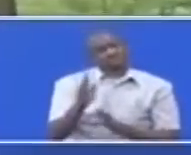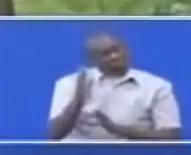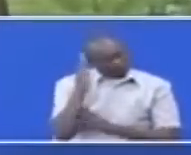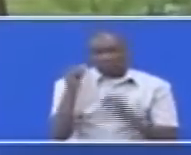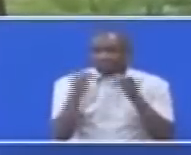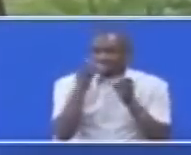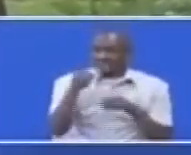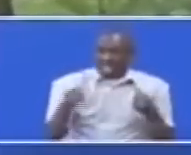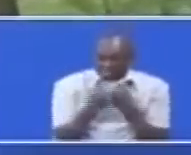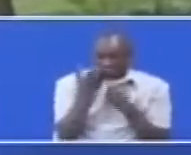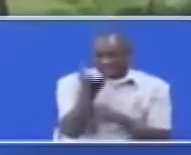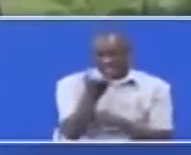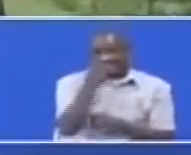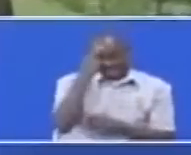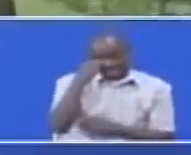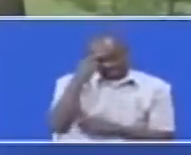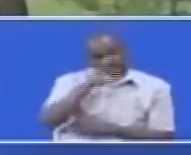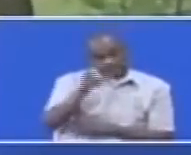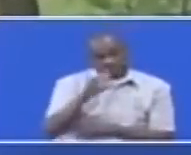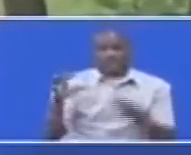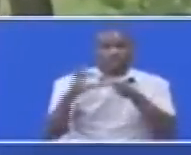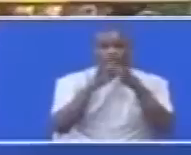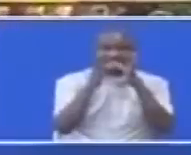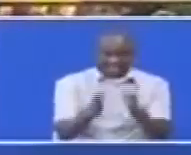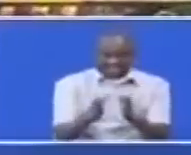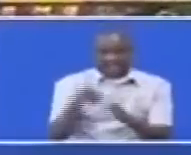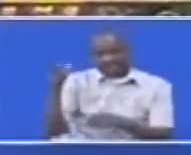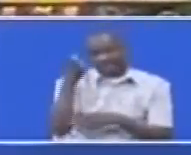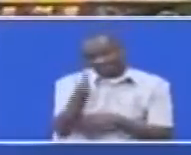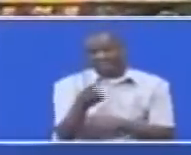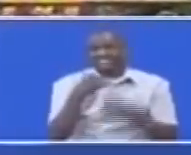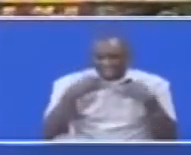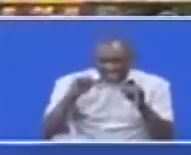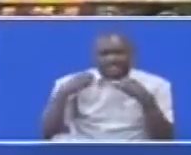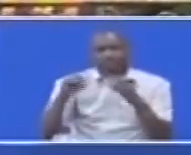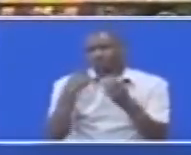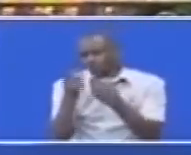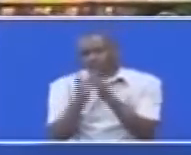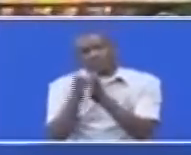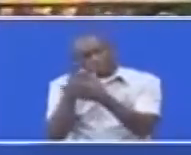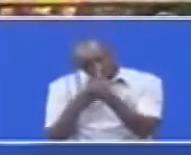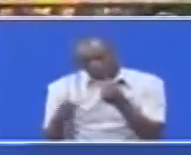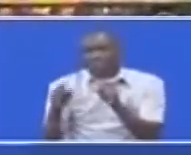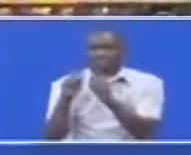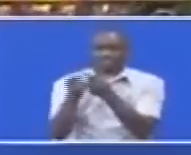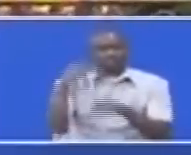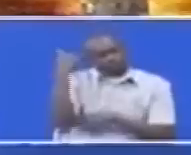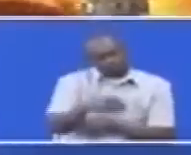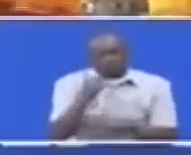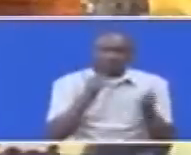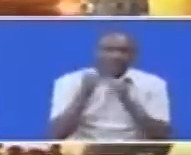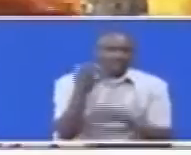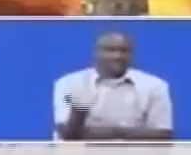warring communities led by Narok County Regional Coordinator Osman Wafa to try reaching a truce in ending the violence.